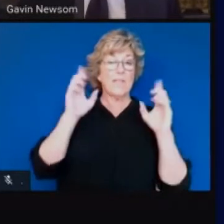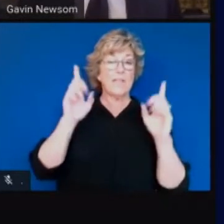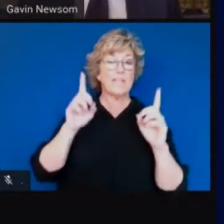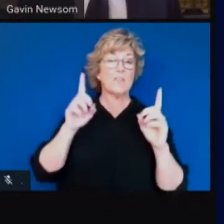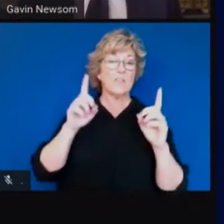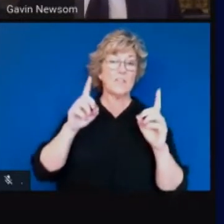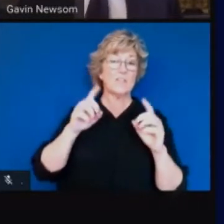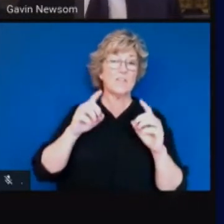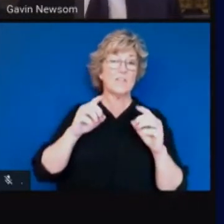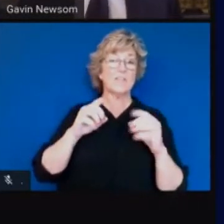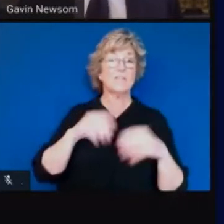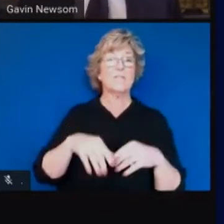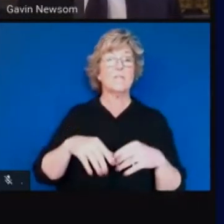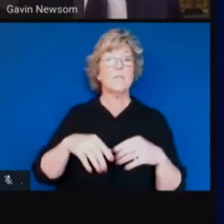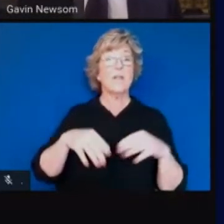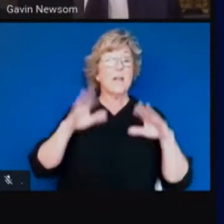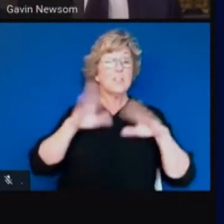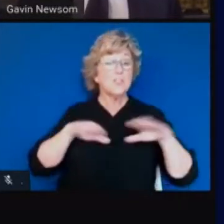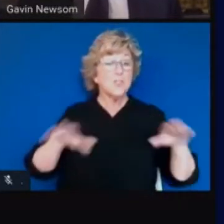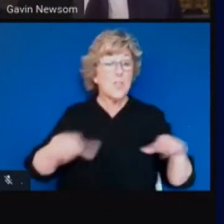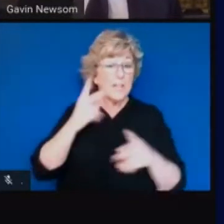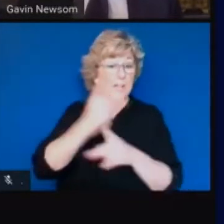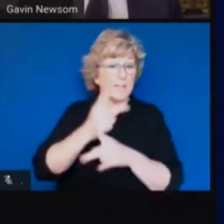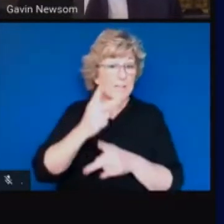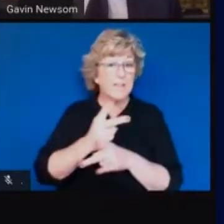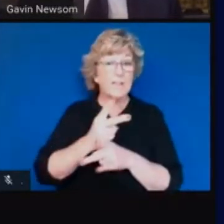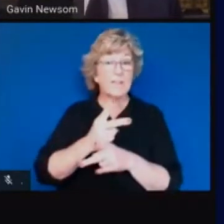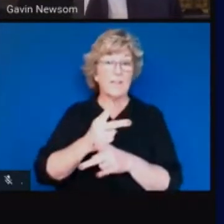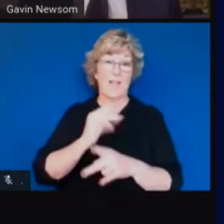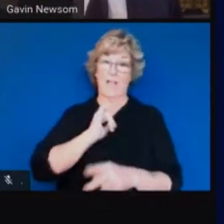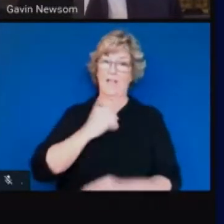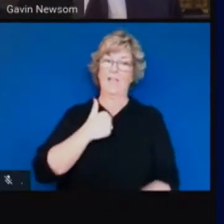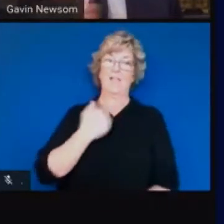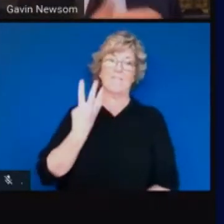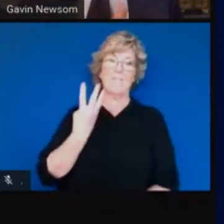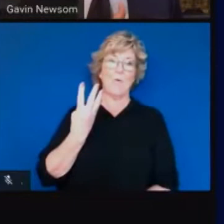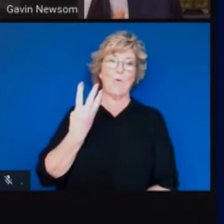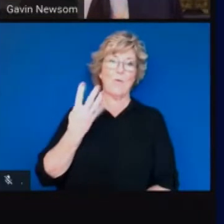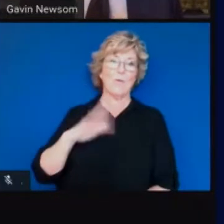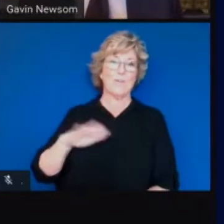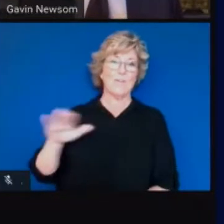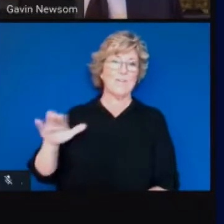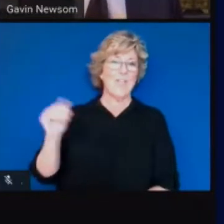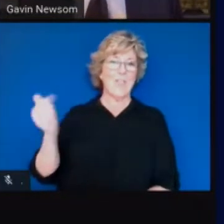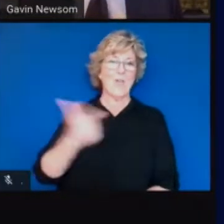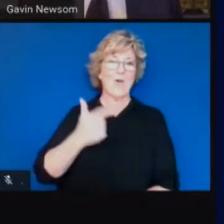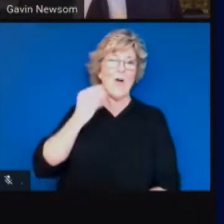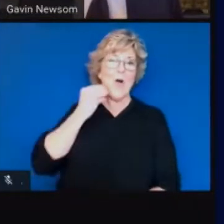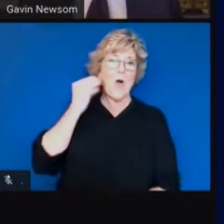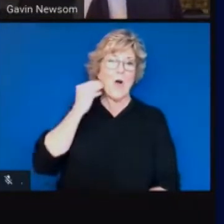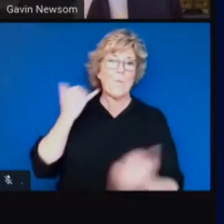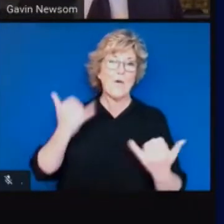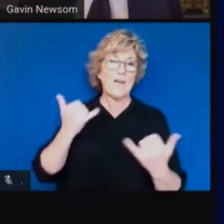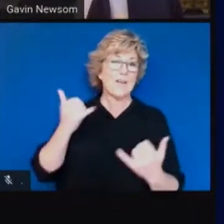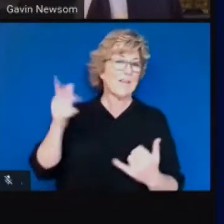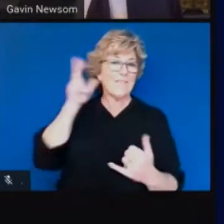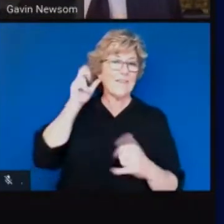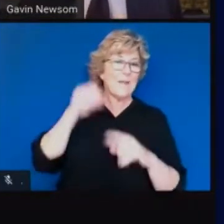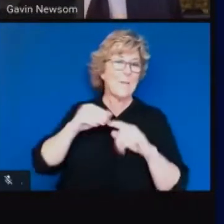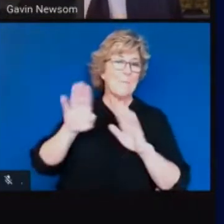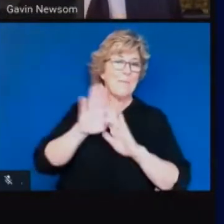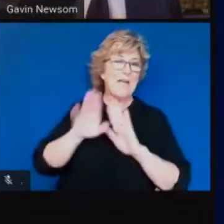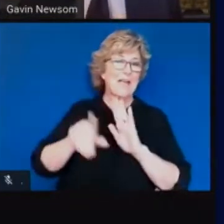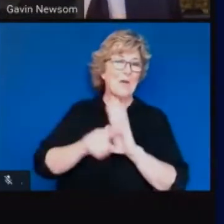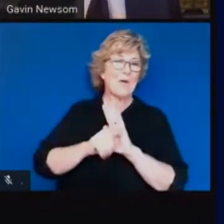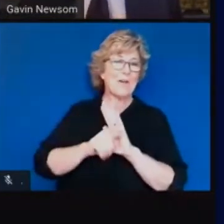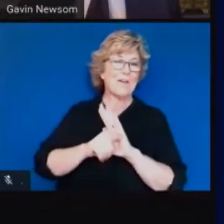state. Childcare, got 4 kids myself. They're all here. If you hear them in the background in the other